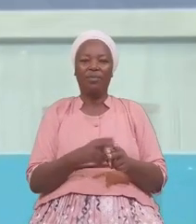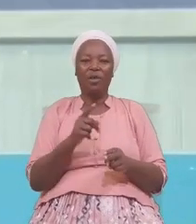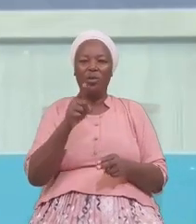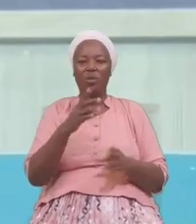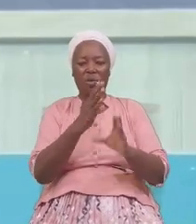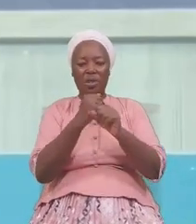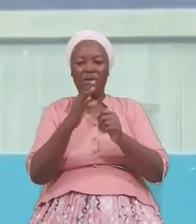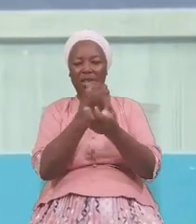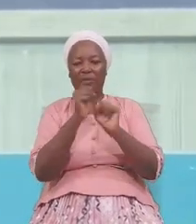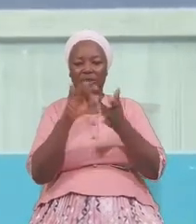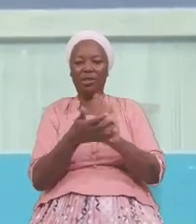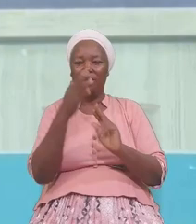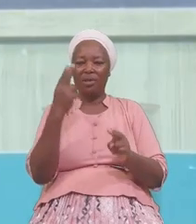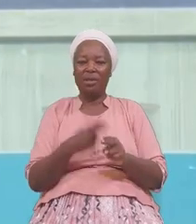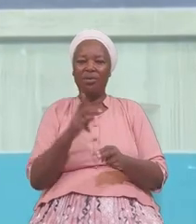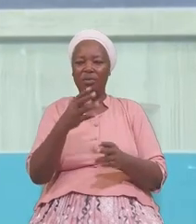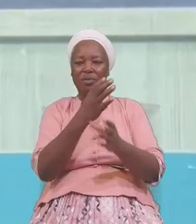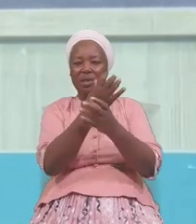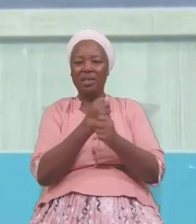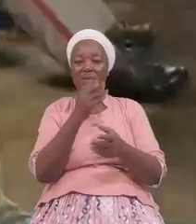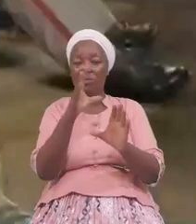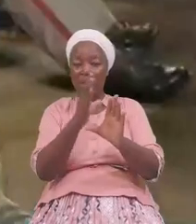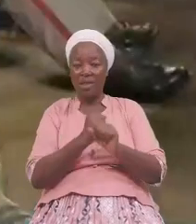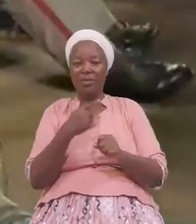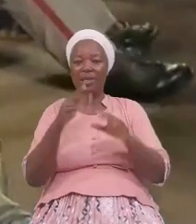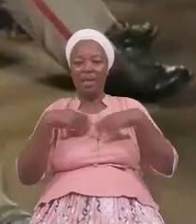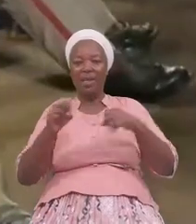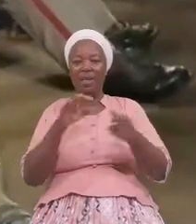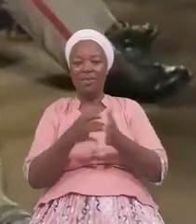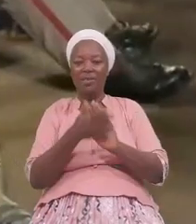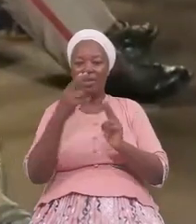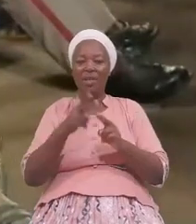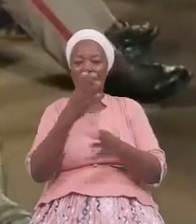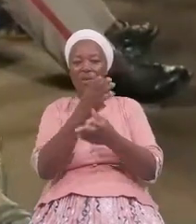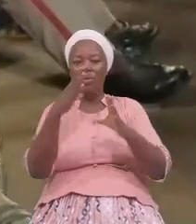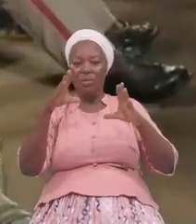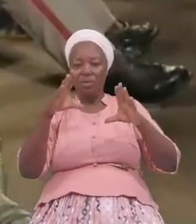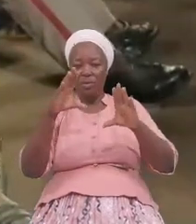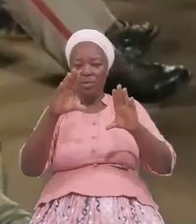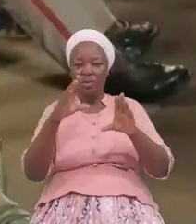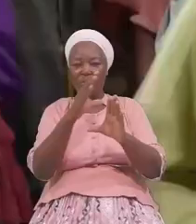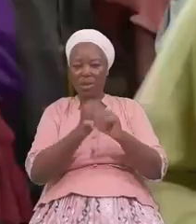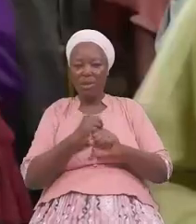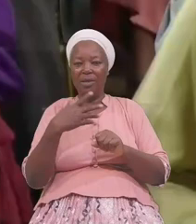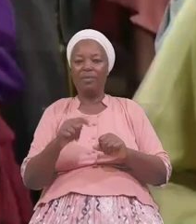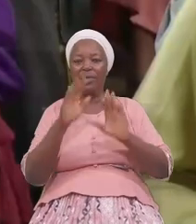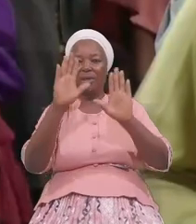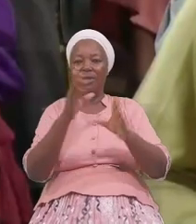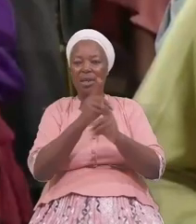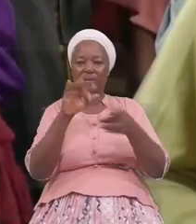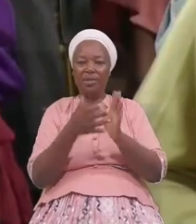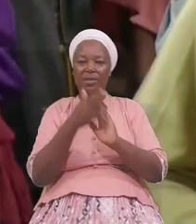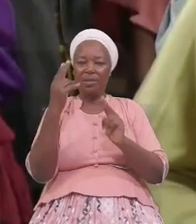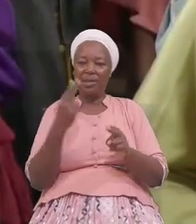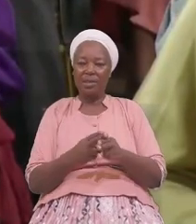the salvation. You receive the healing. You receive the deliverance in Jesus' name.